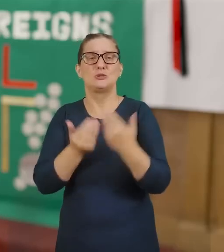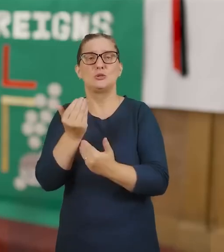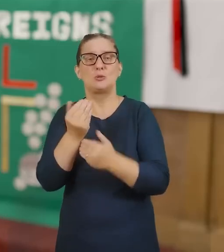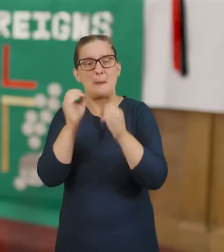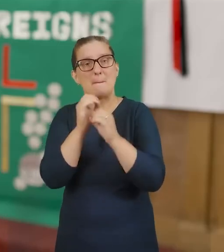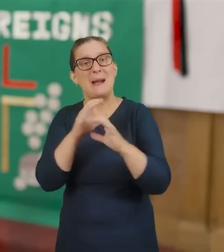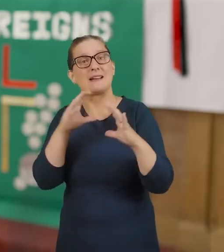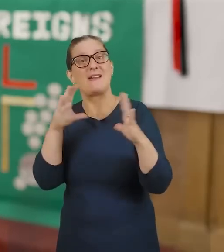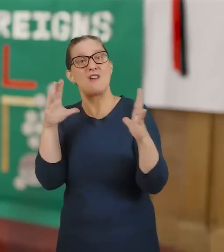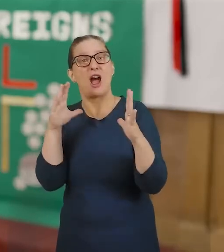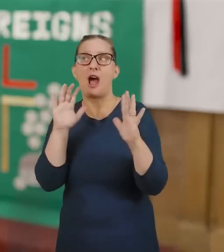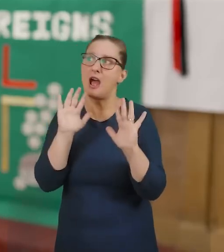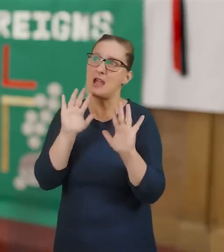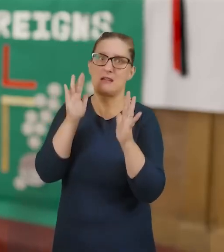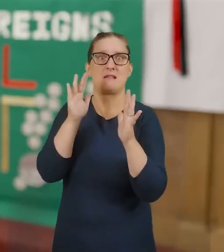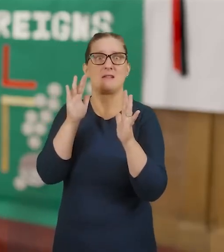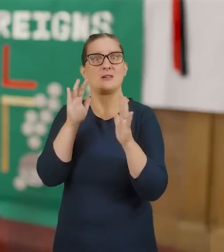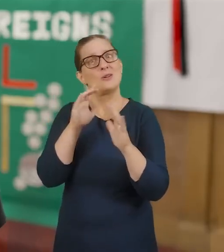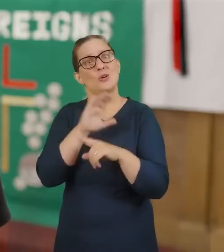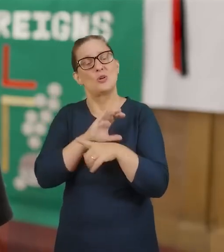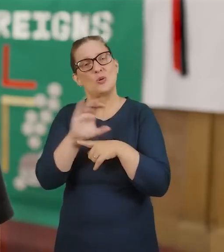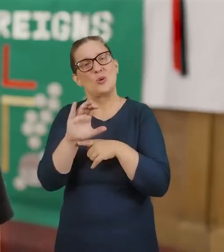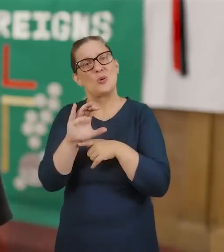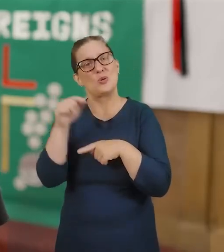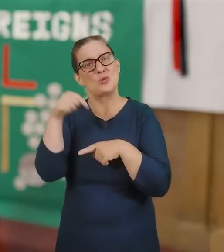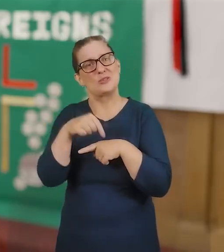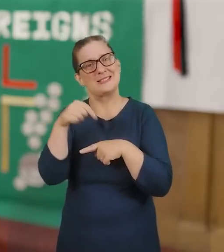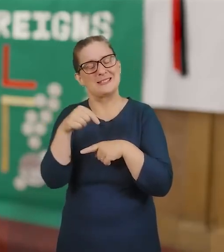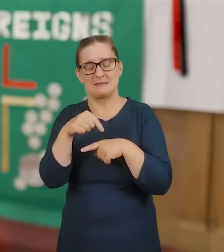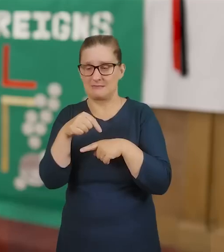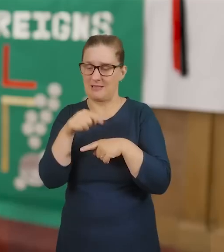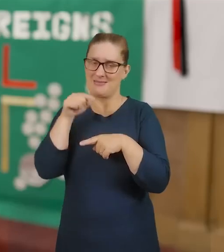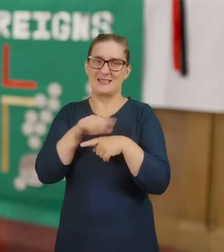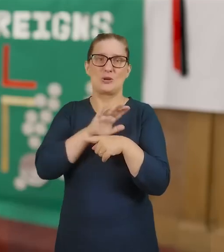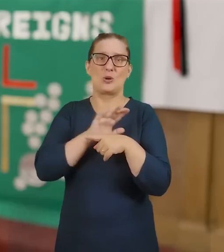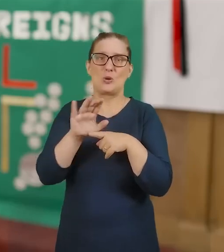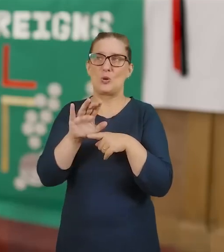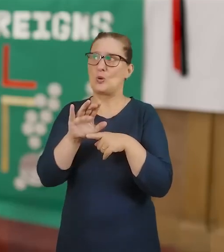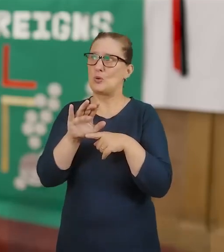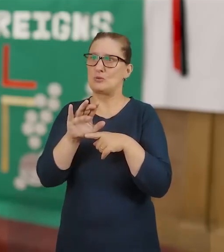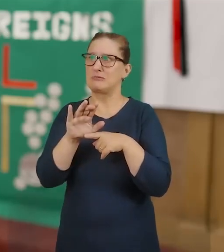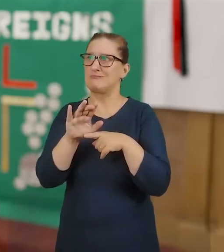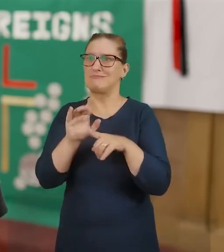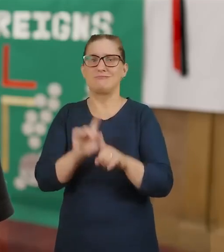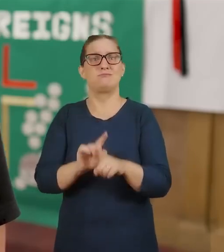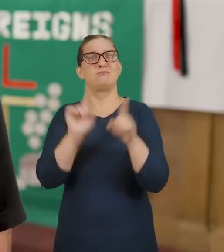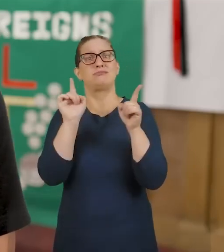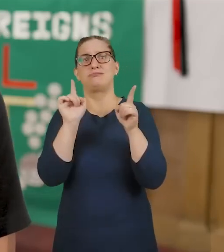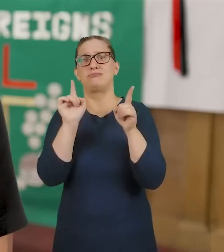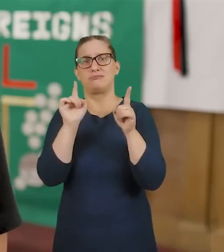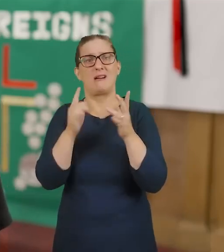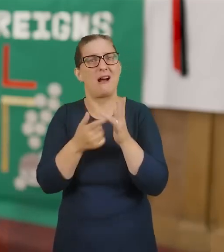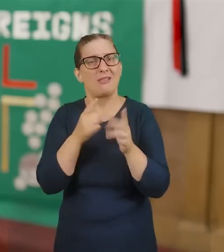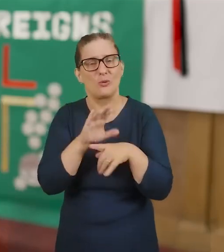Suffolk new Magnify course. The Magnify course is designed to be the course that reaches the parts that